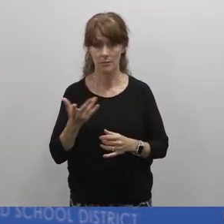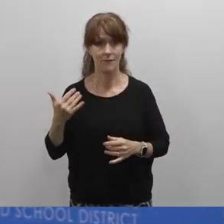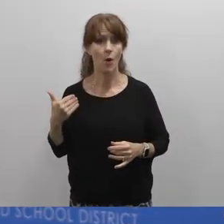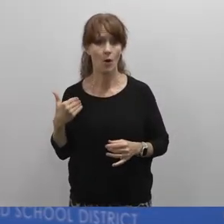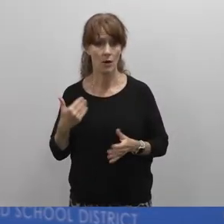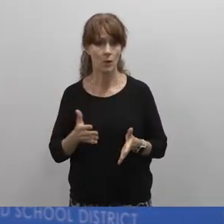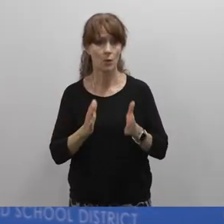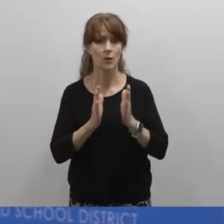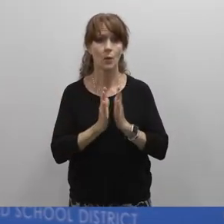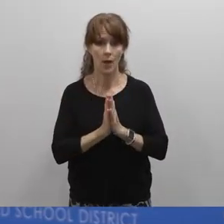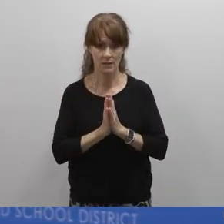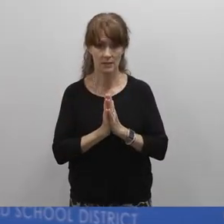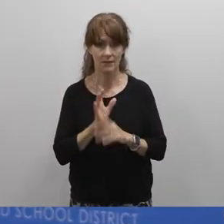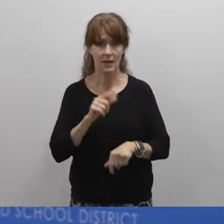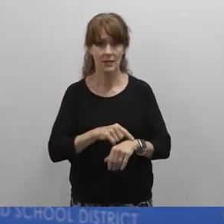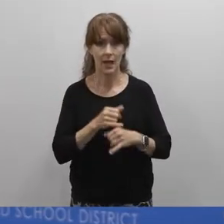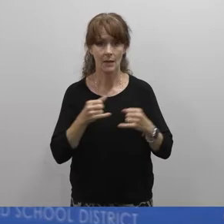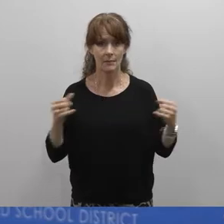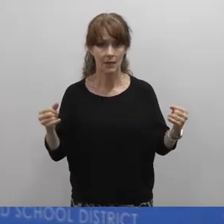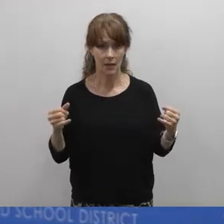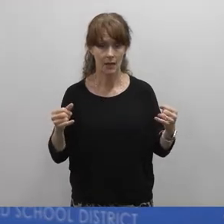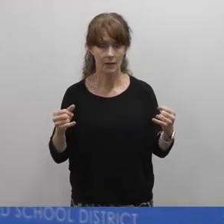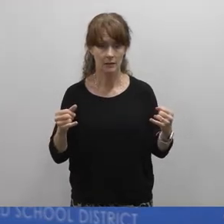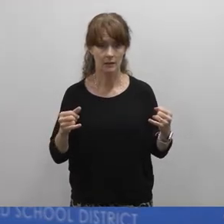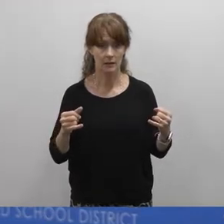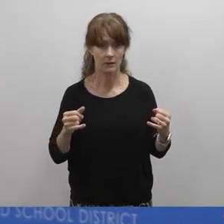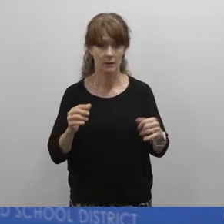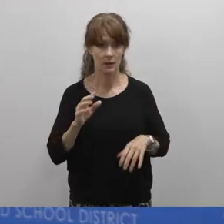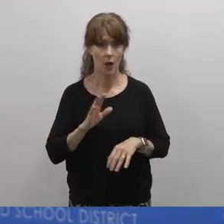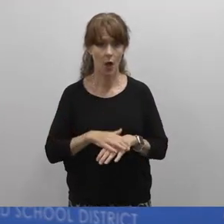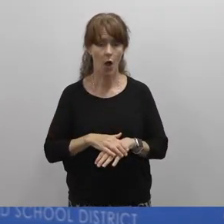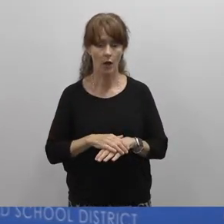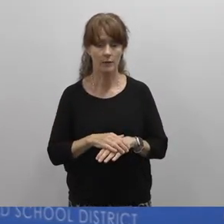the request of a timeline on such